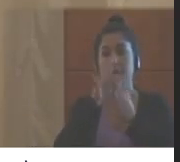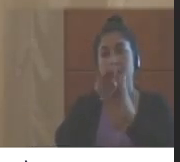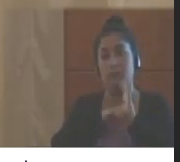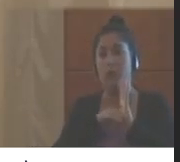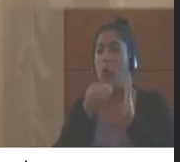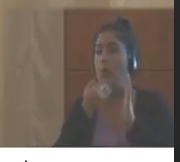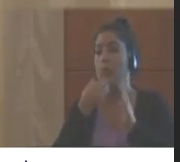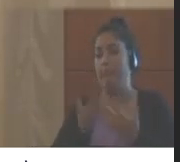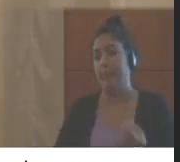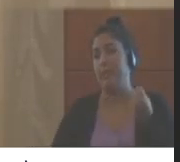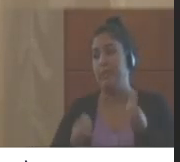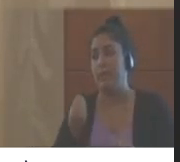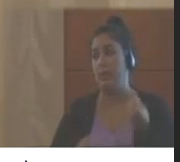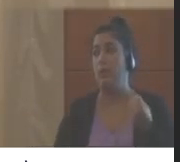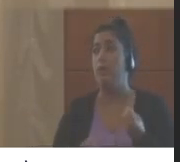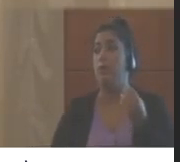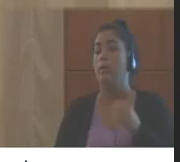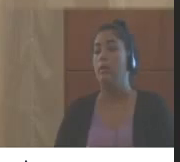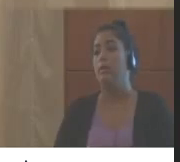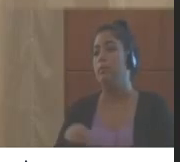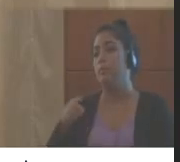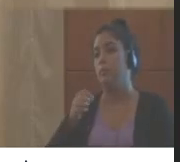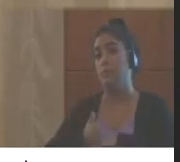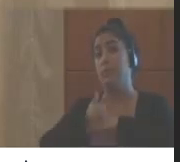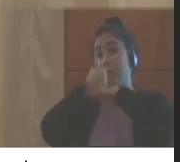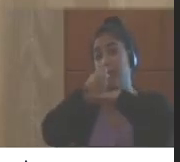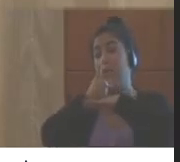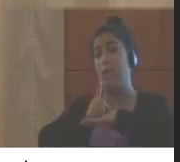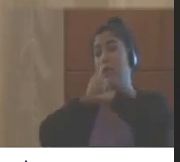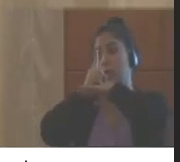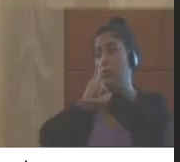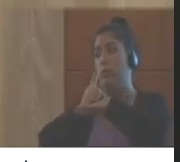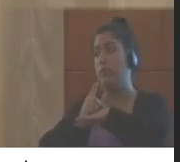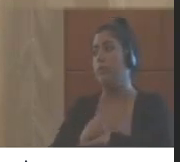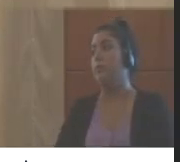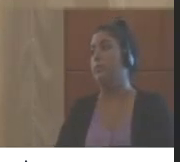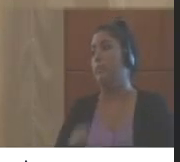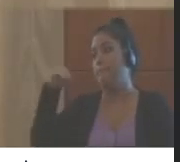Thank you very much, Zoila, especially for the efficient time use.